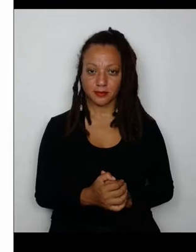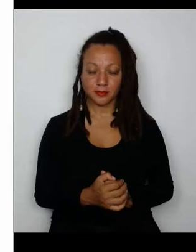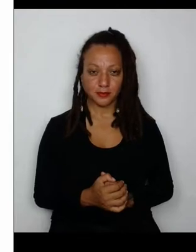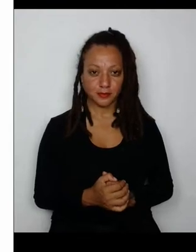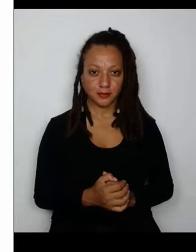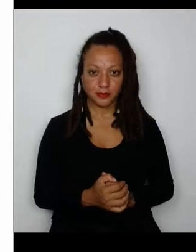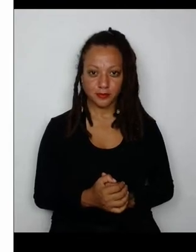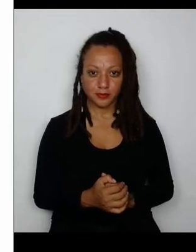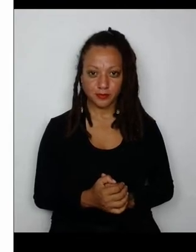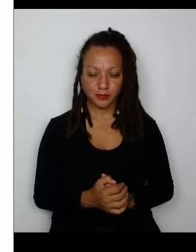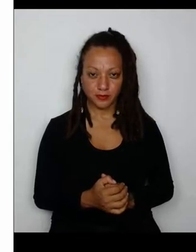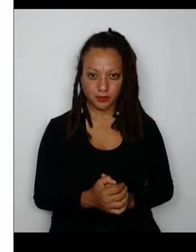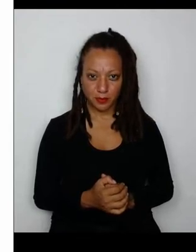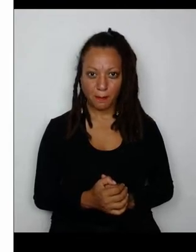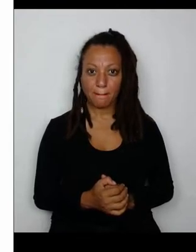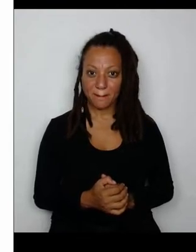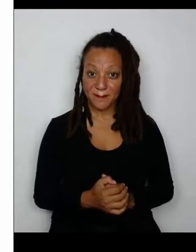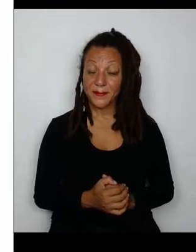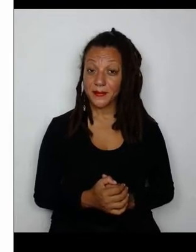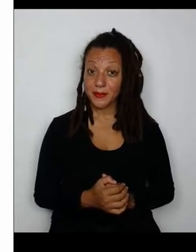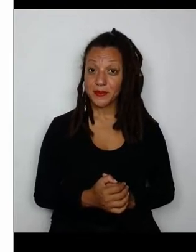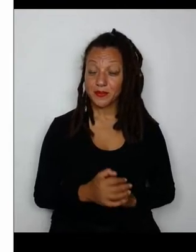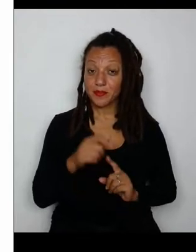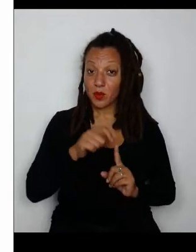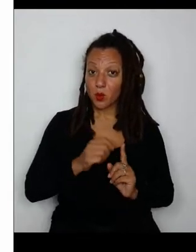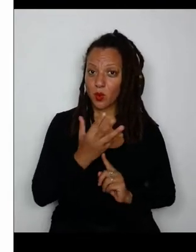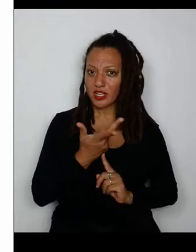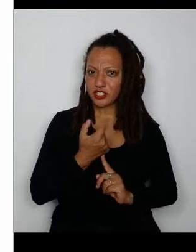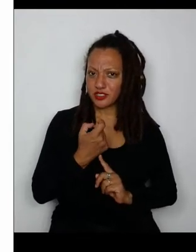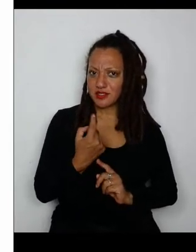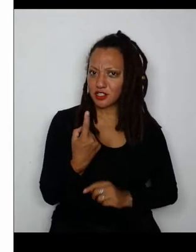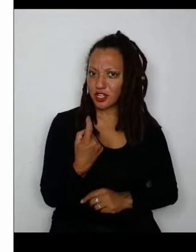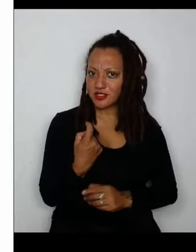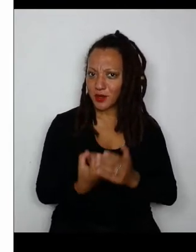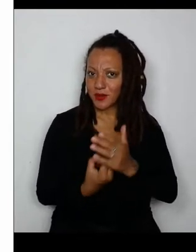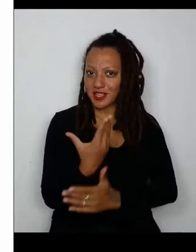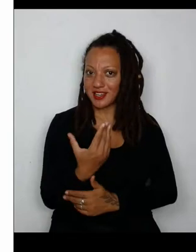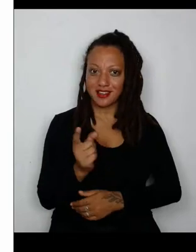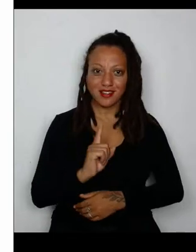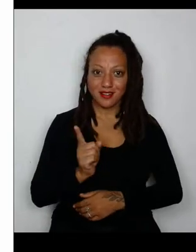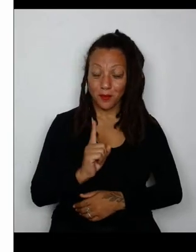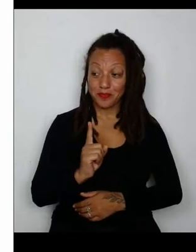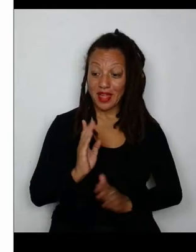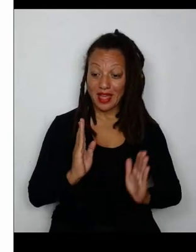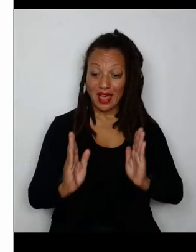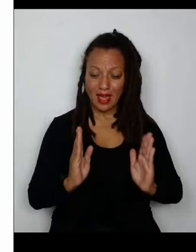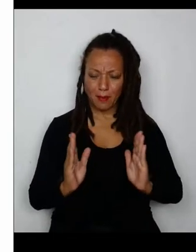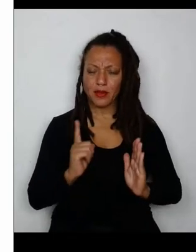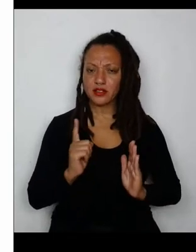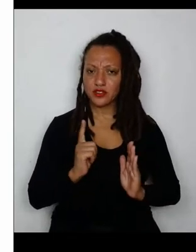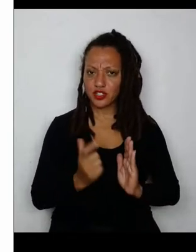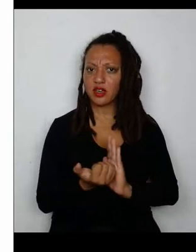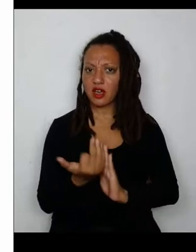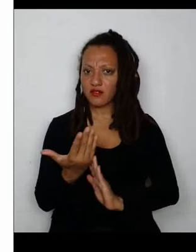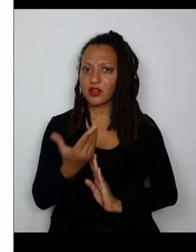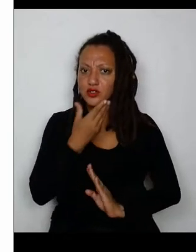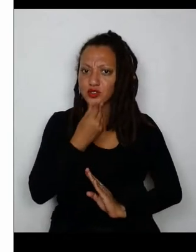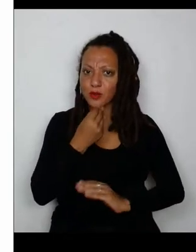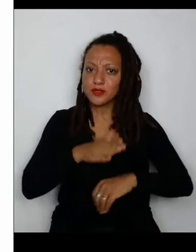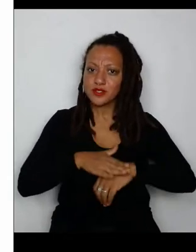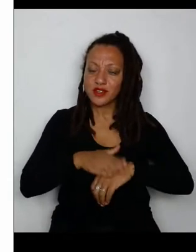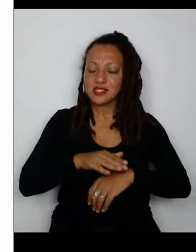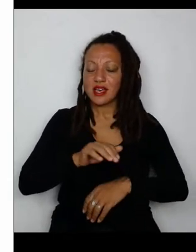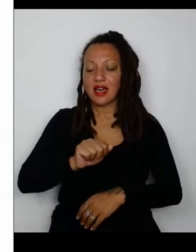gurgaon was not alone among his male contemporaries in his use of authorial avatars lucio